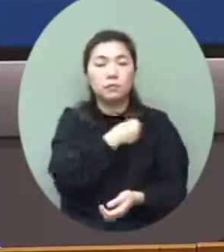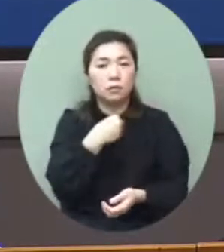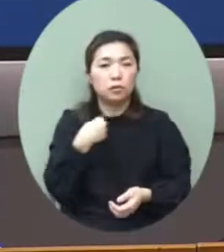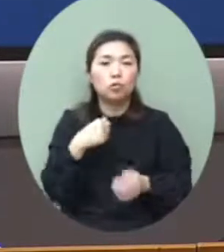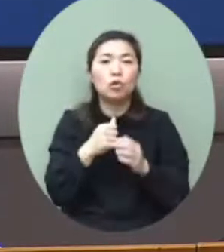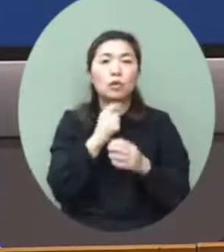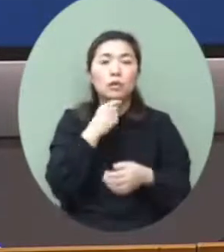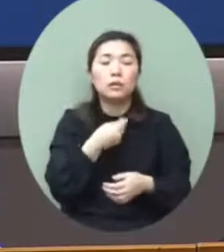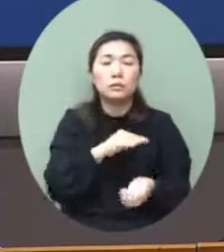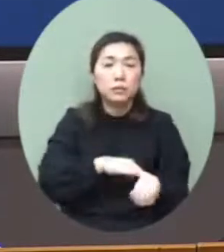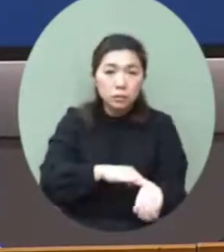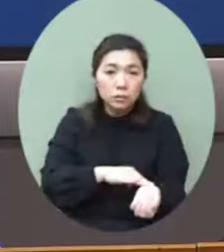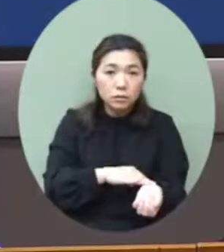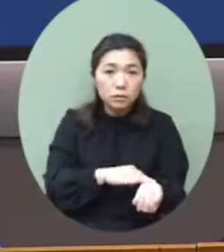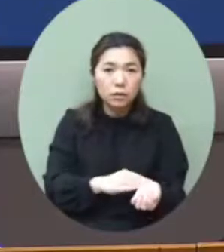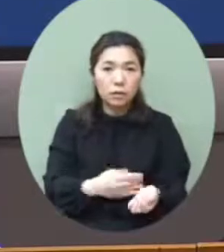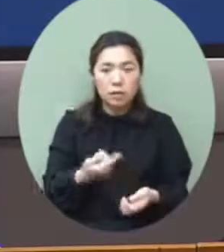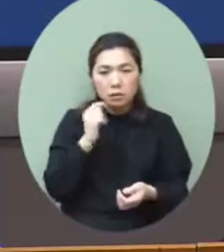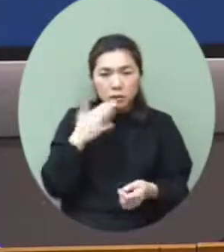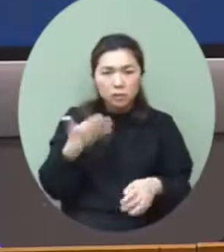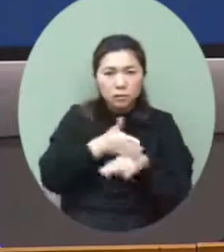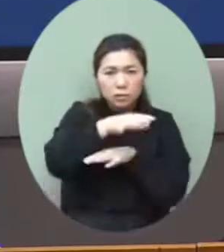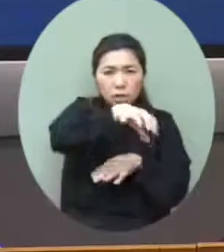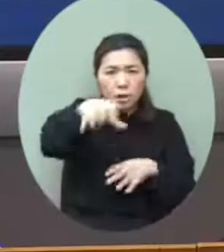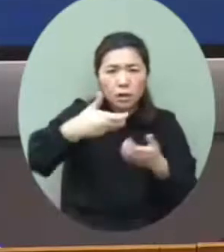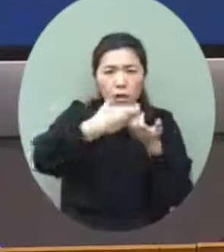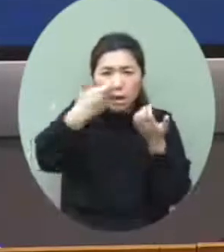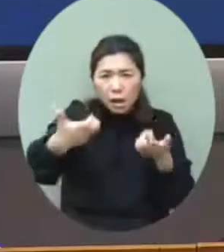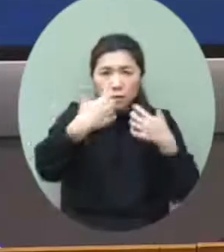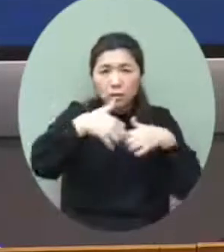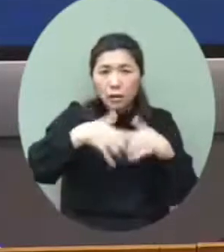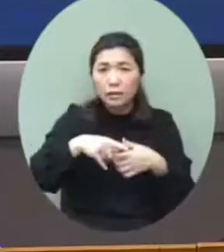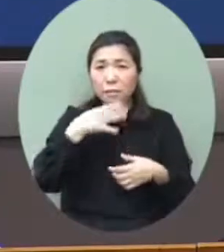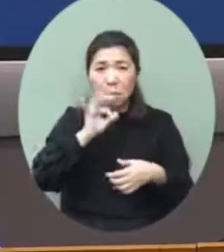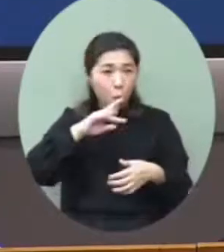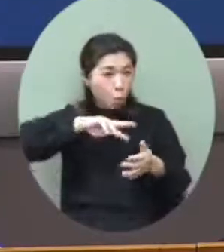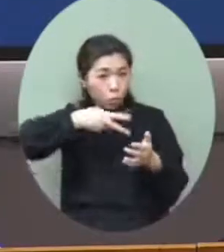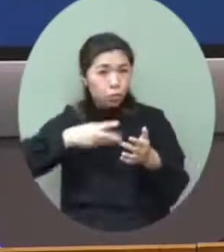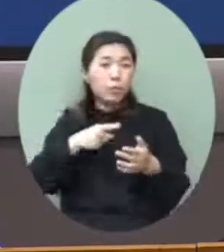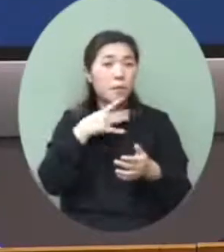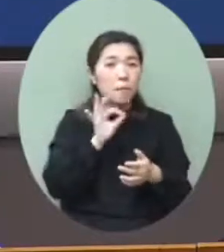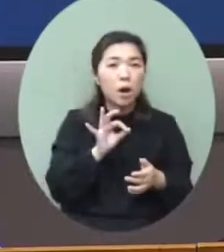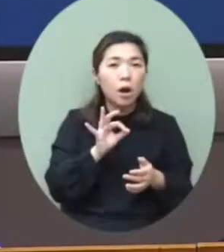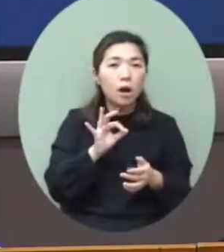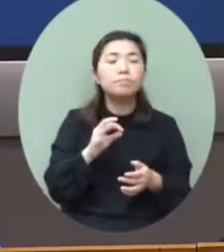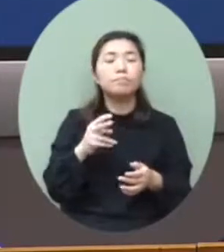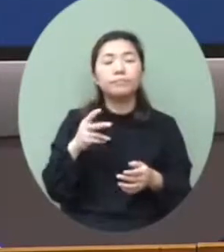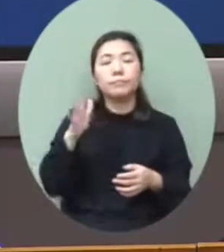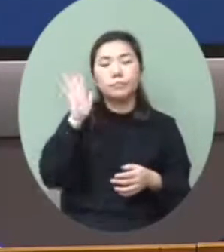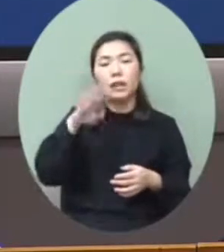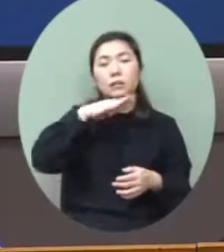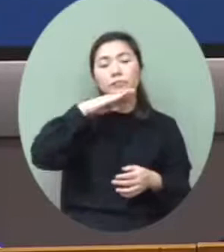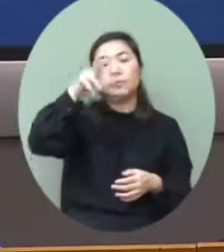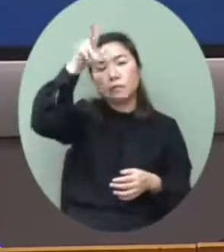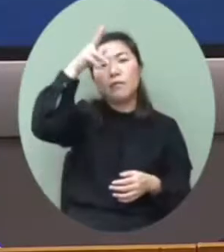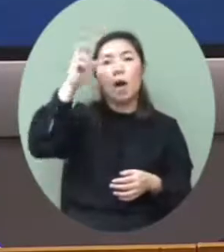seek medical attention at designated clinics. So as to whether there will be adjustments to our